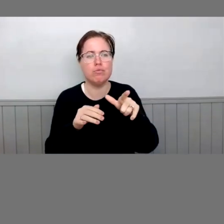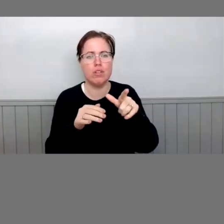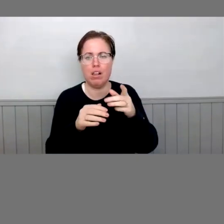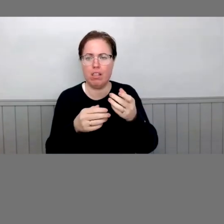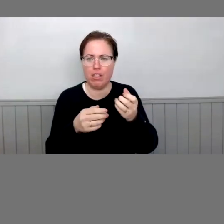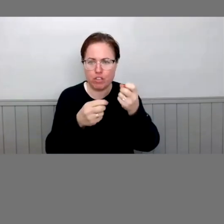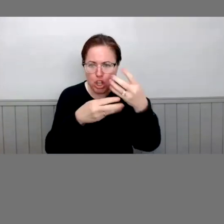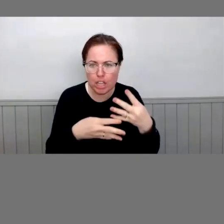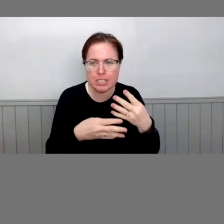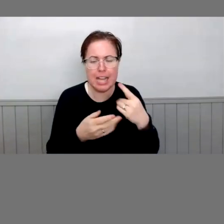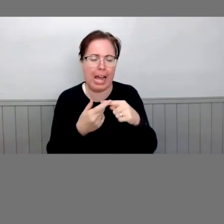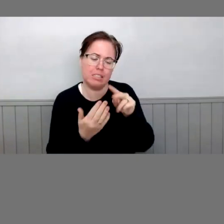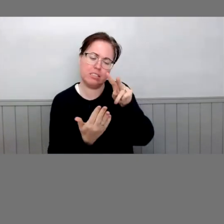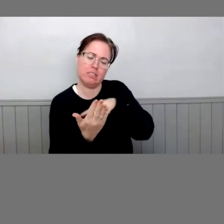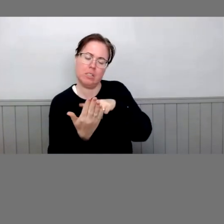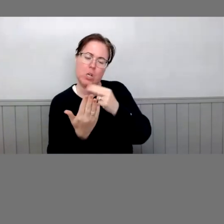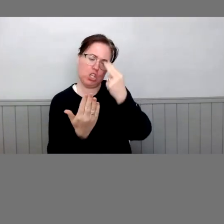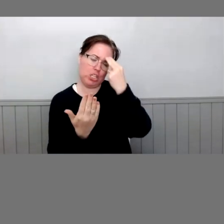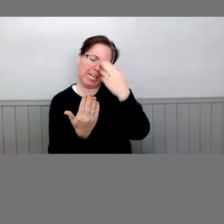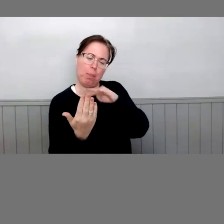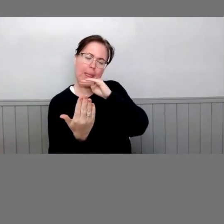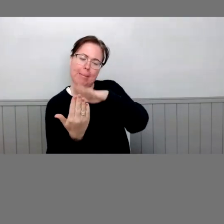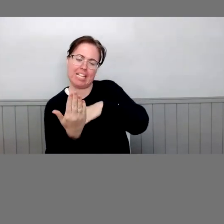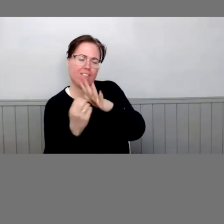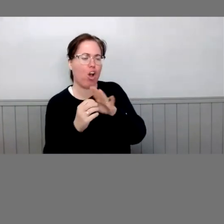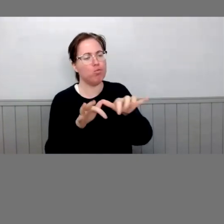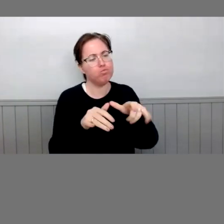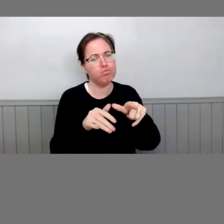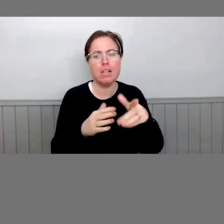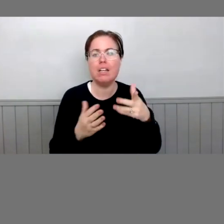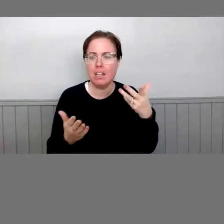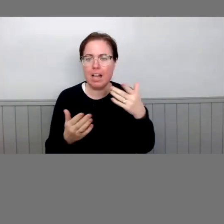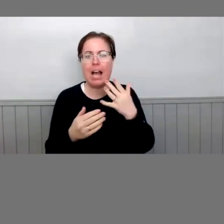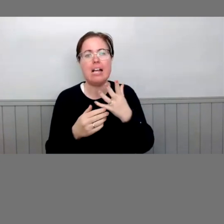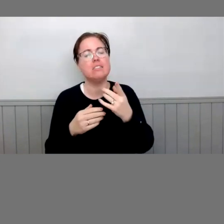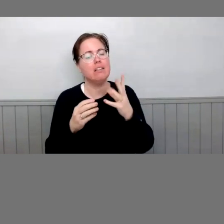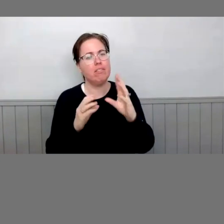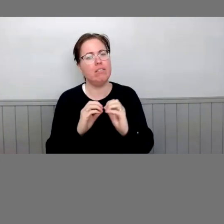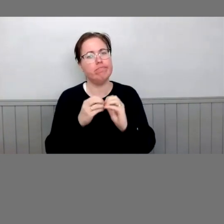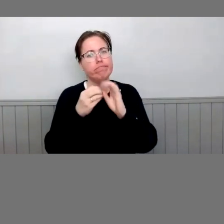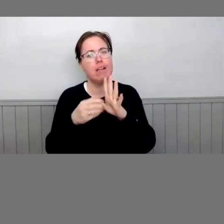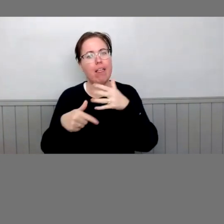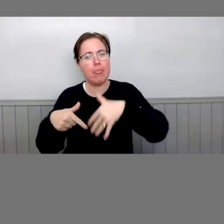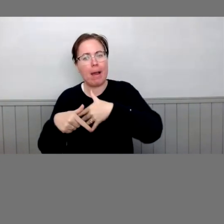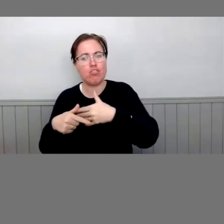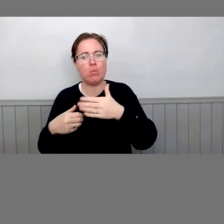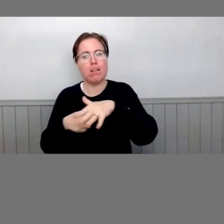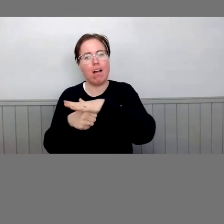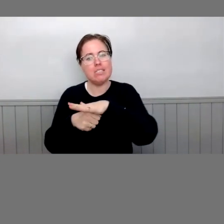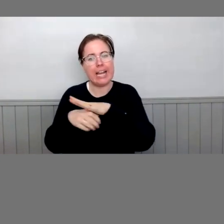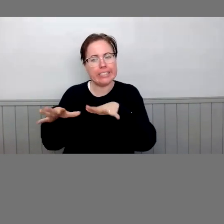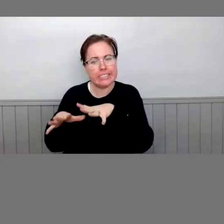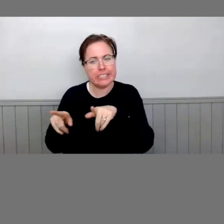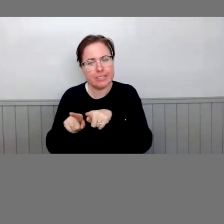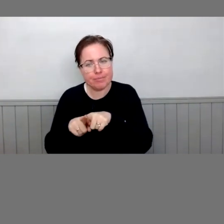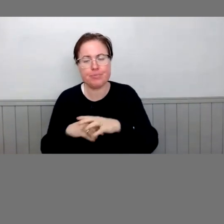of the findings. They supported us in the kind of development of the background context setting piece. And again, that